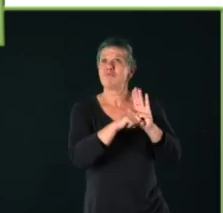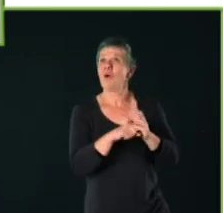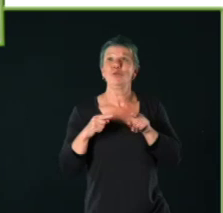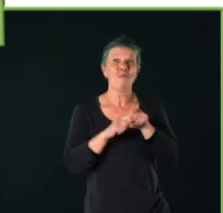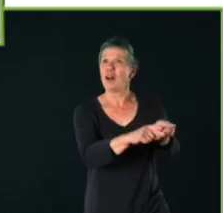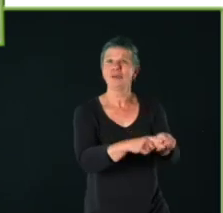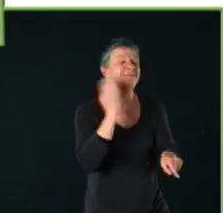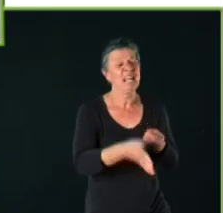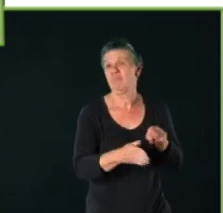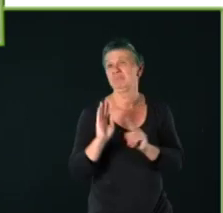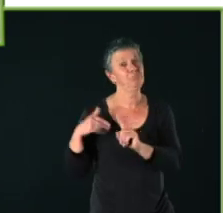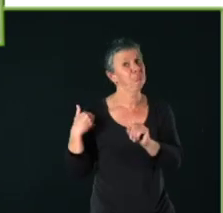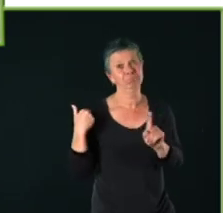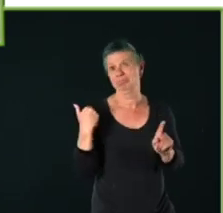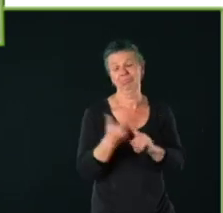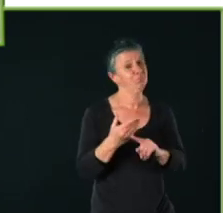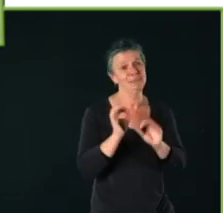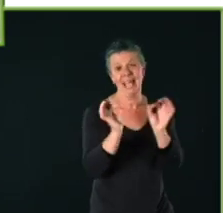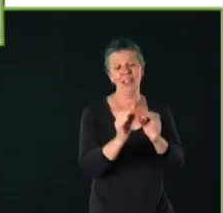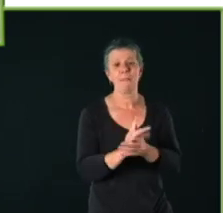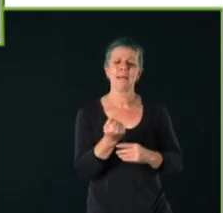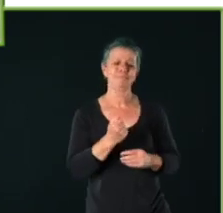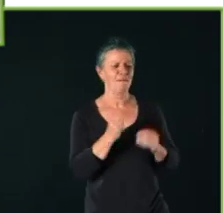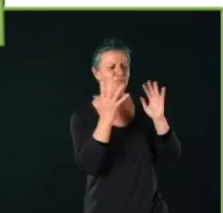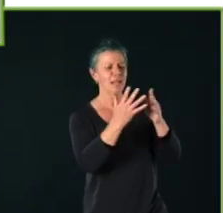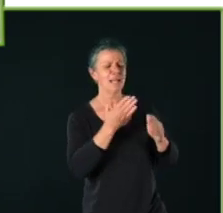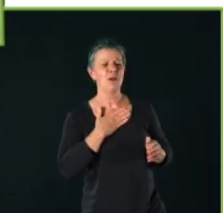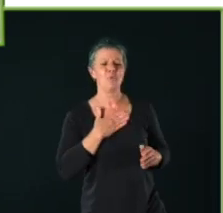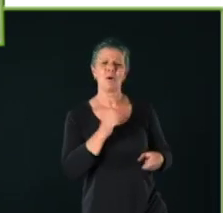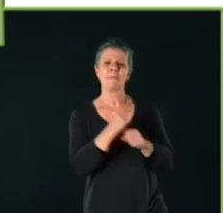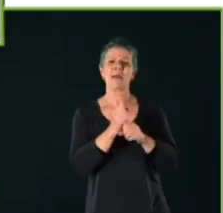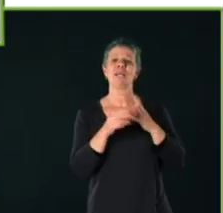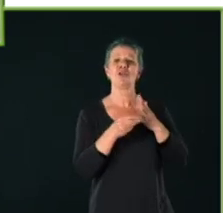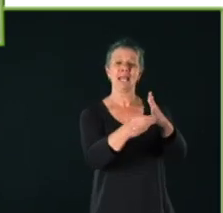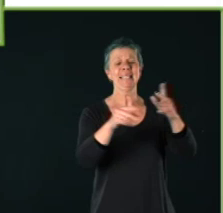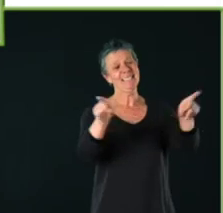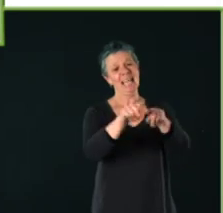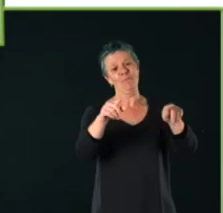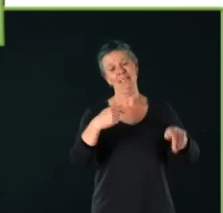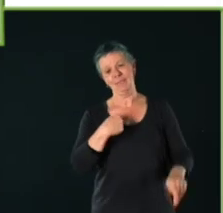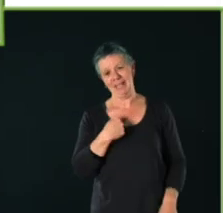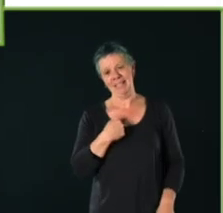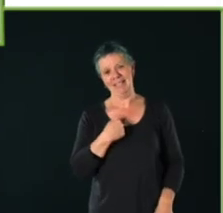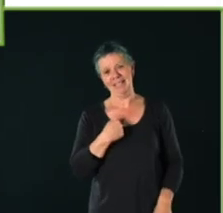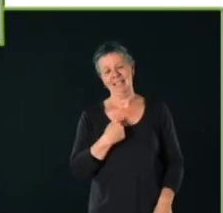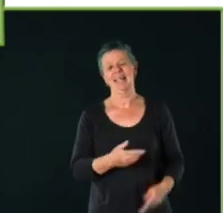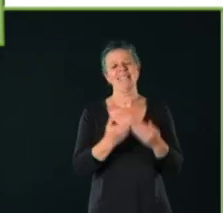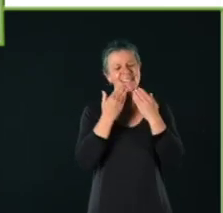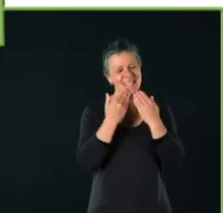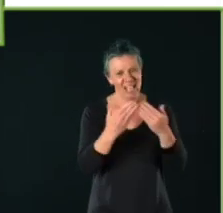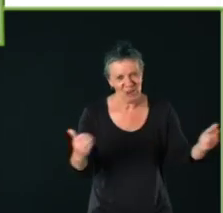do anything by the rules. Never have, never will. But I want to make Whangarei as unique as me. Thank you.